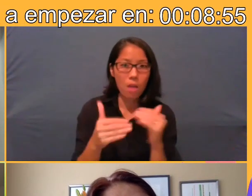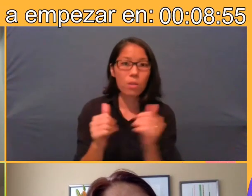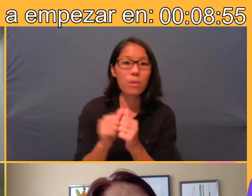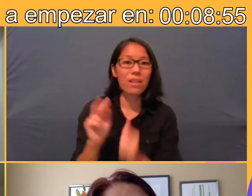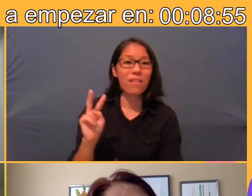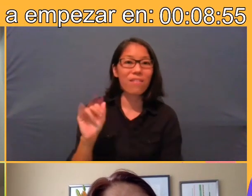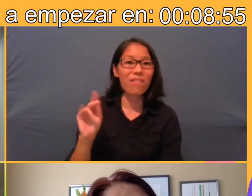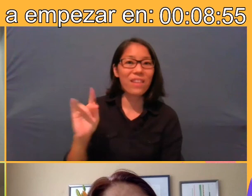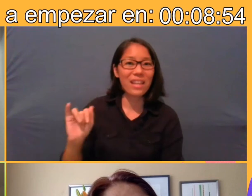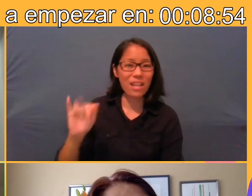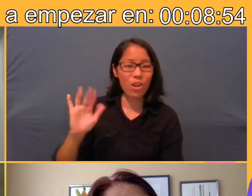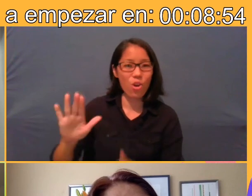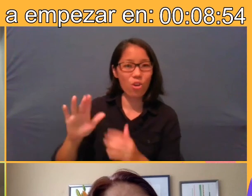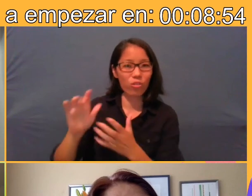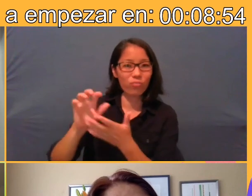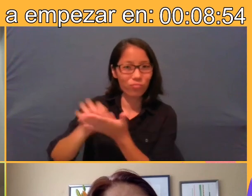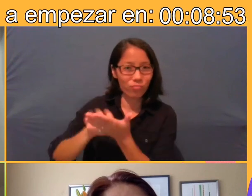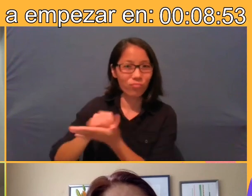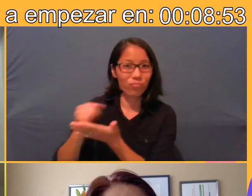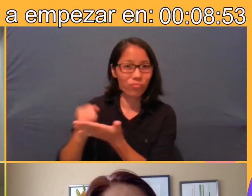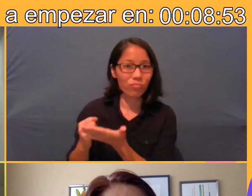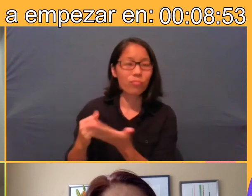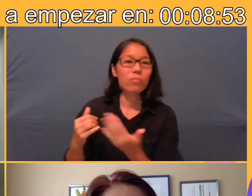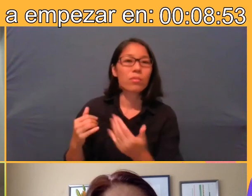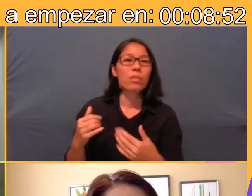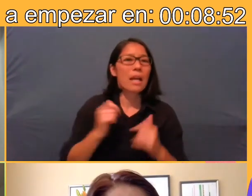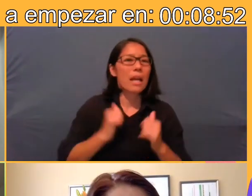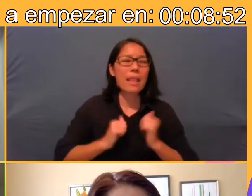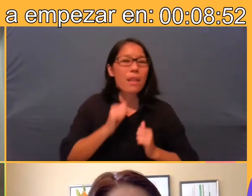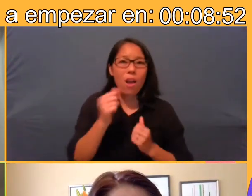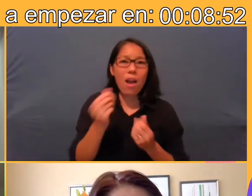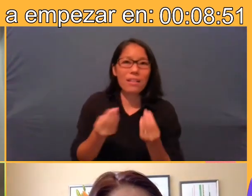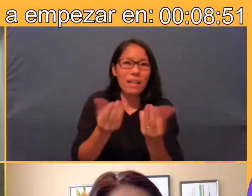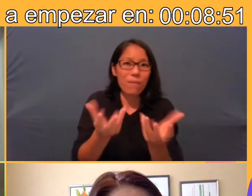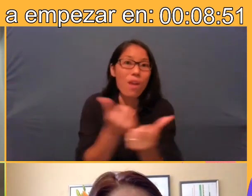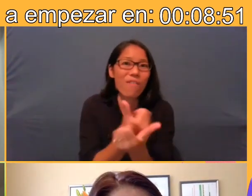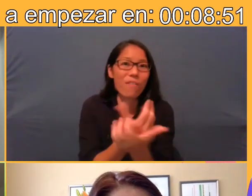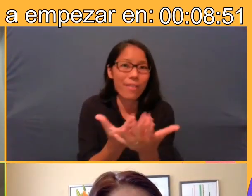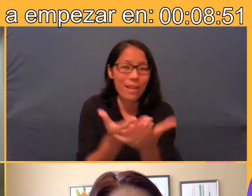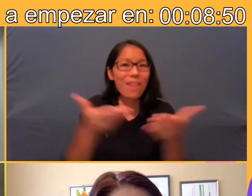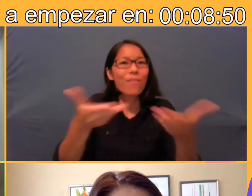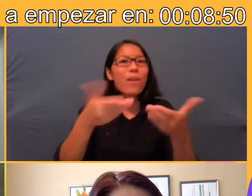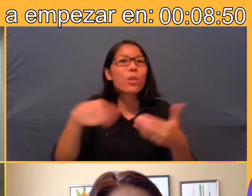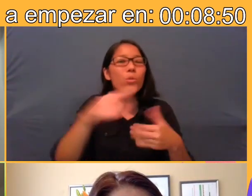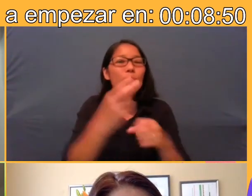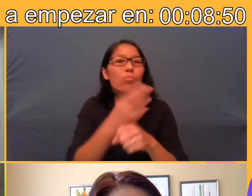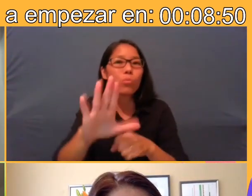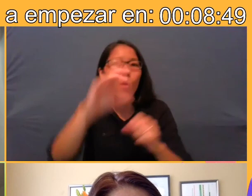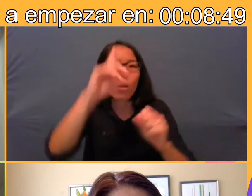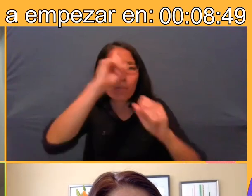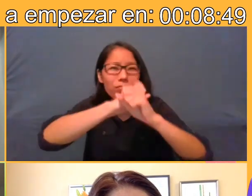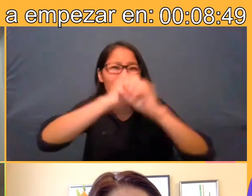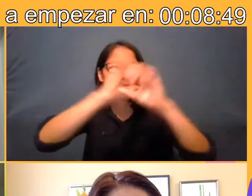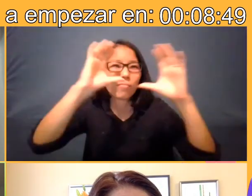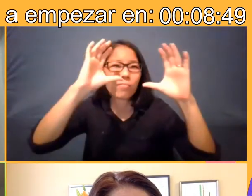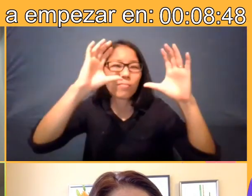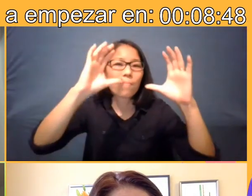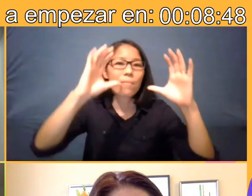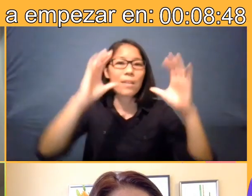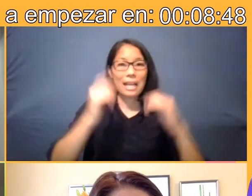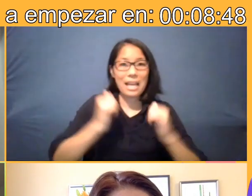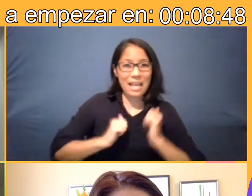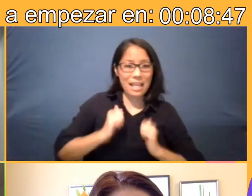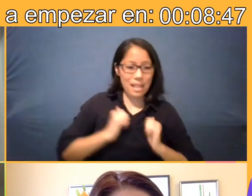that theater doesn't give you everything, it invites you to use your imagination, and theater makes something